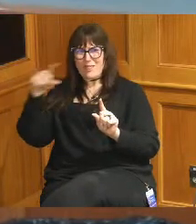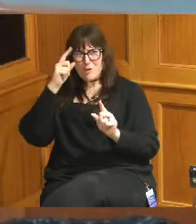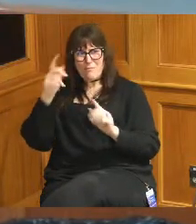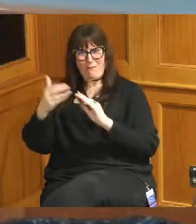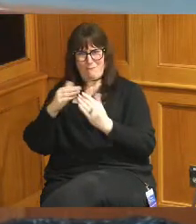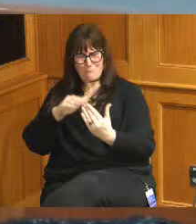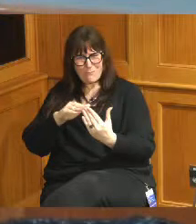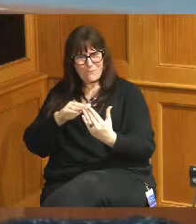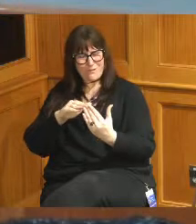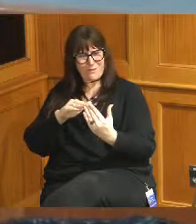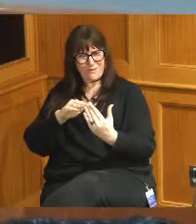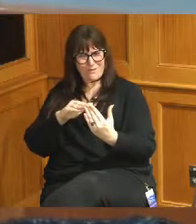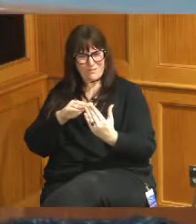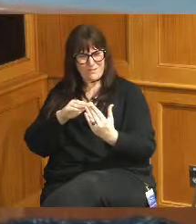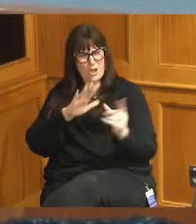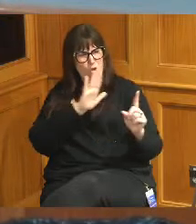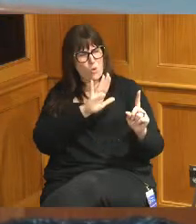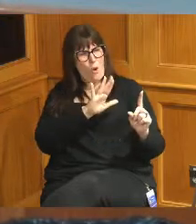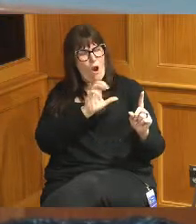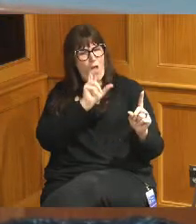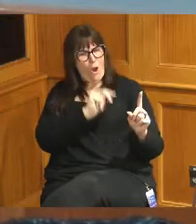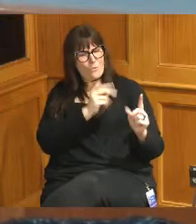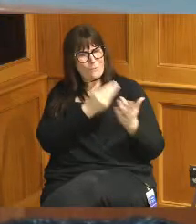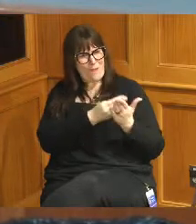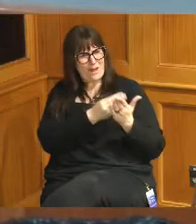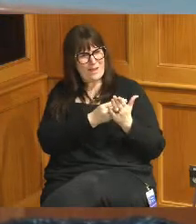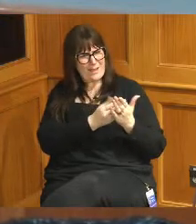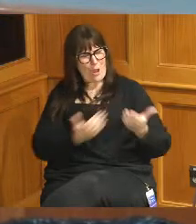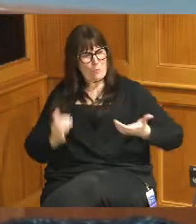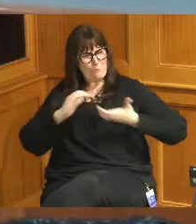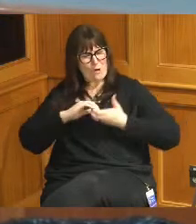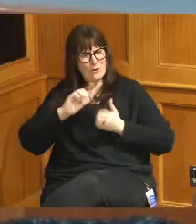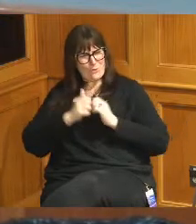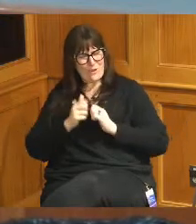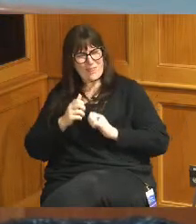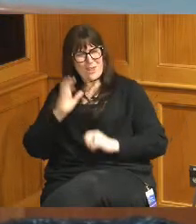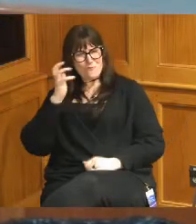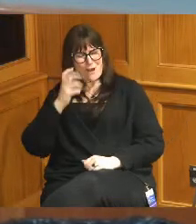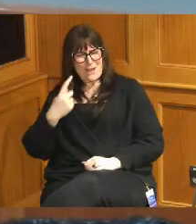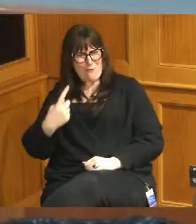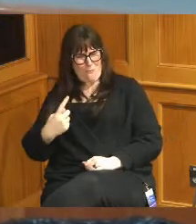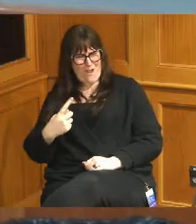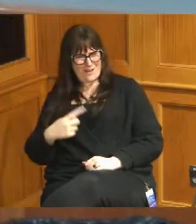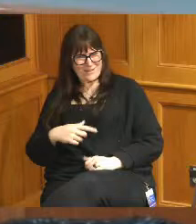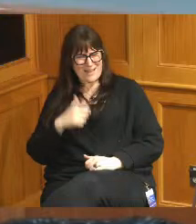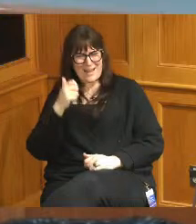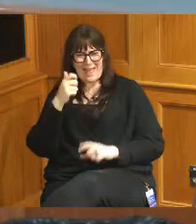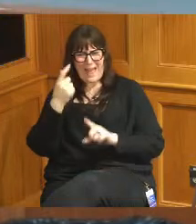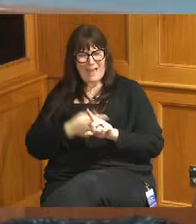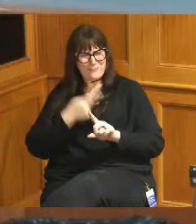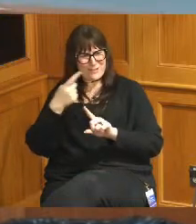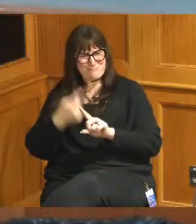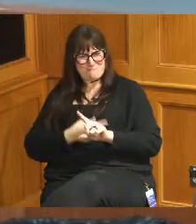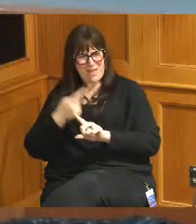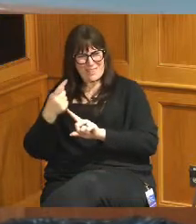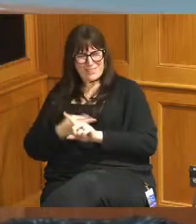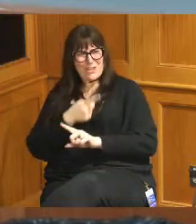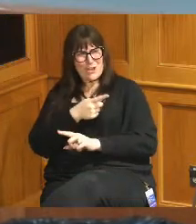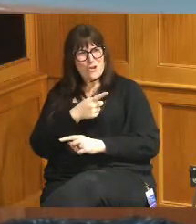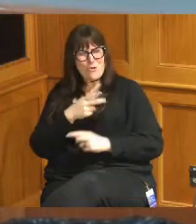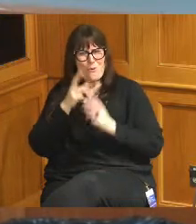community. You took your own money, partnered with the radio station, Radio 1, and every month you're honoring a Black-owned